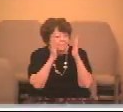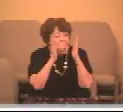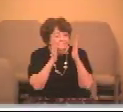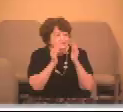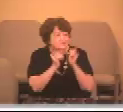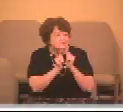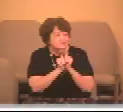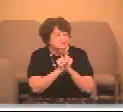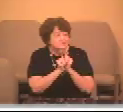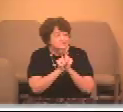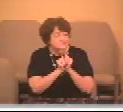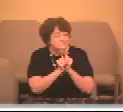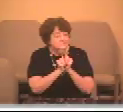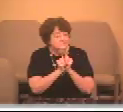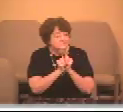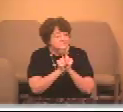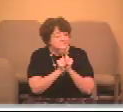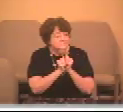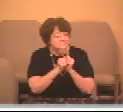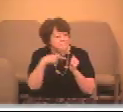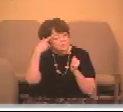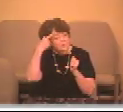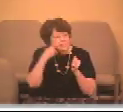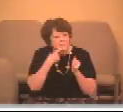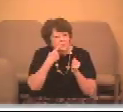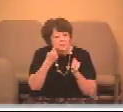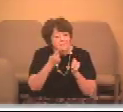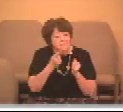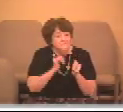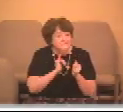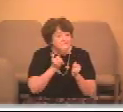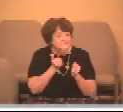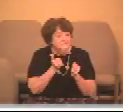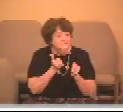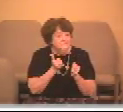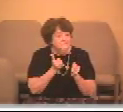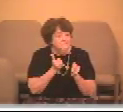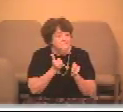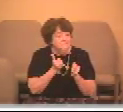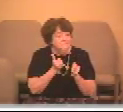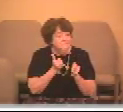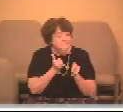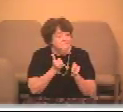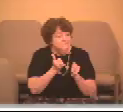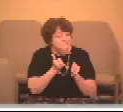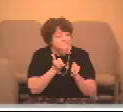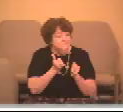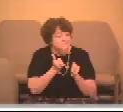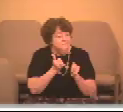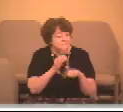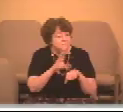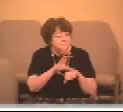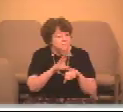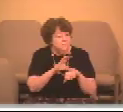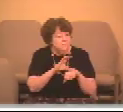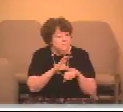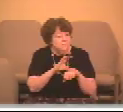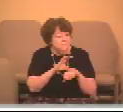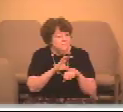find perspective. Paul says to you, Paul says to me, Paul says to the church in Rome,